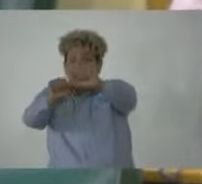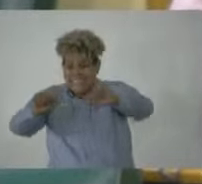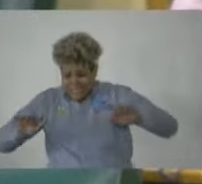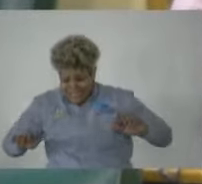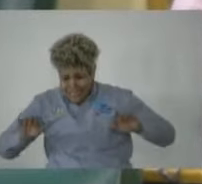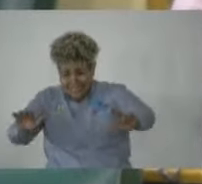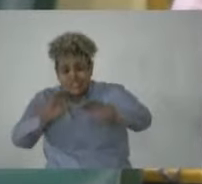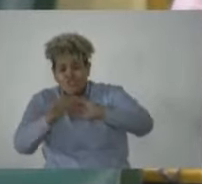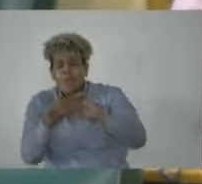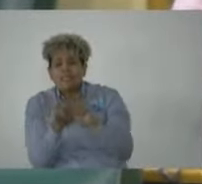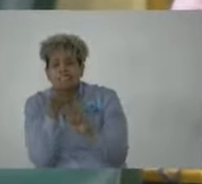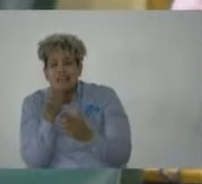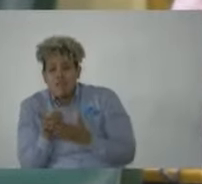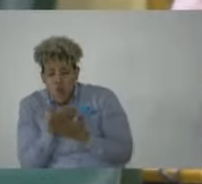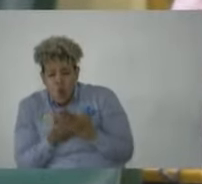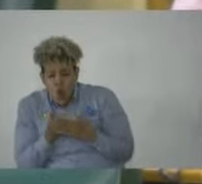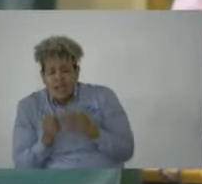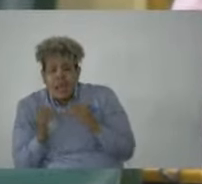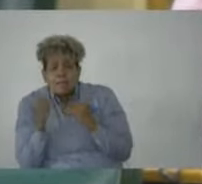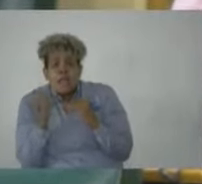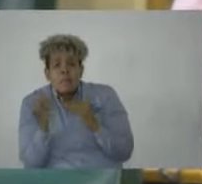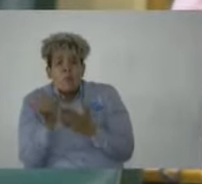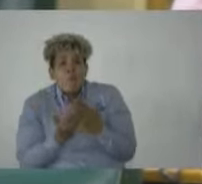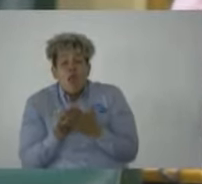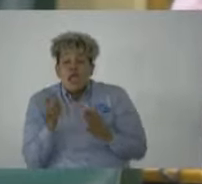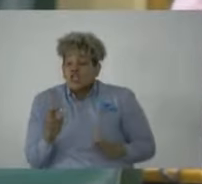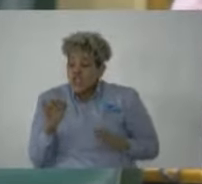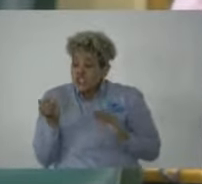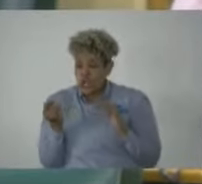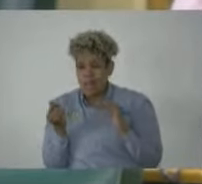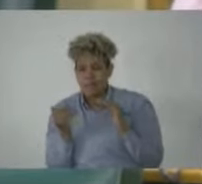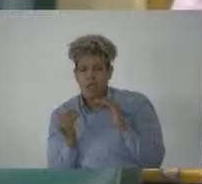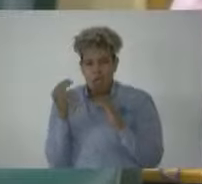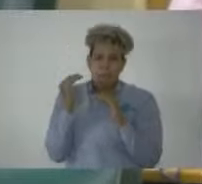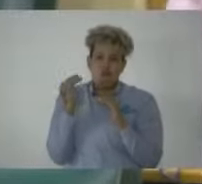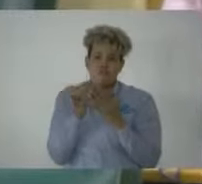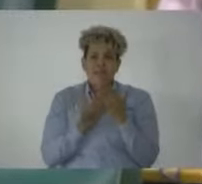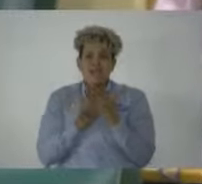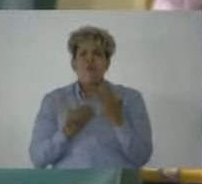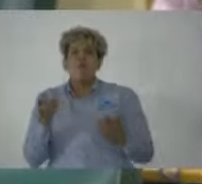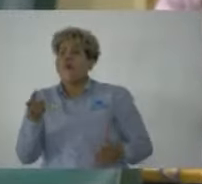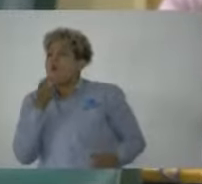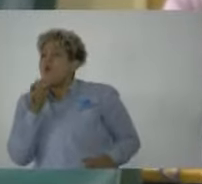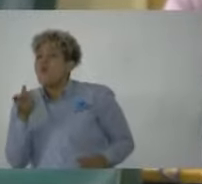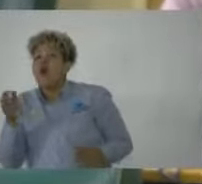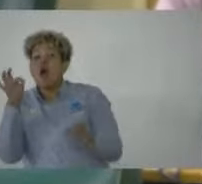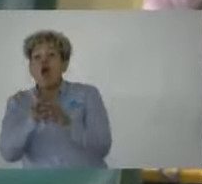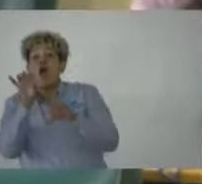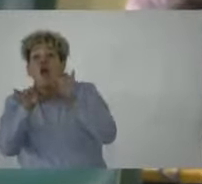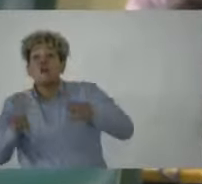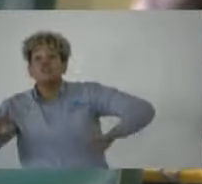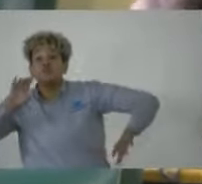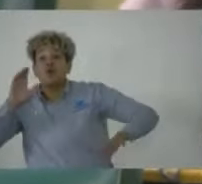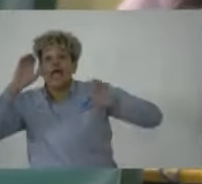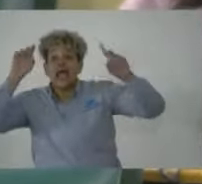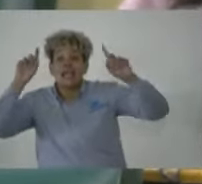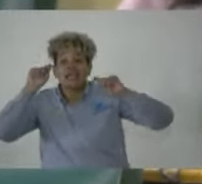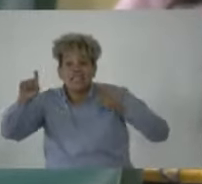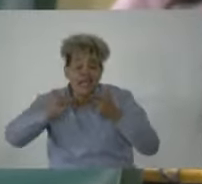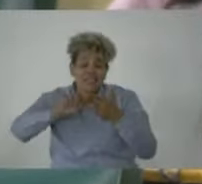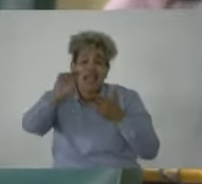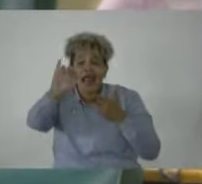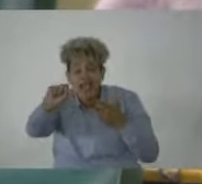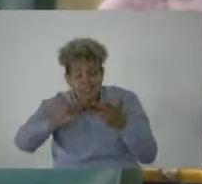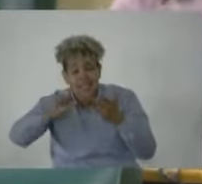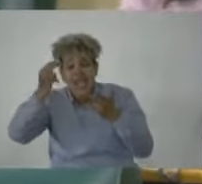Jamaicans who earn at minimum wage or just above minimum wage and who contribute to EdTax, NIS,